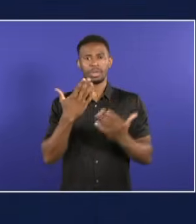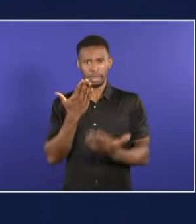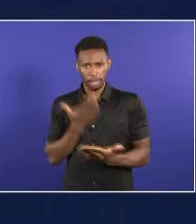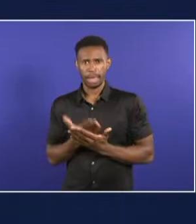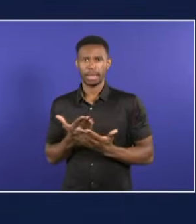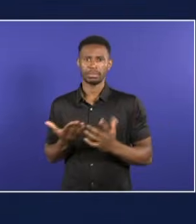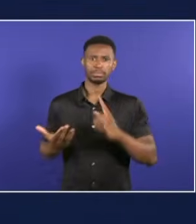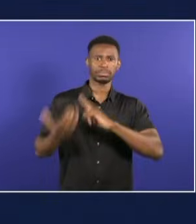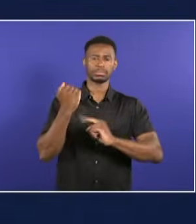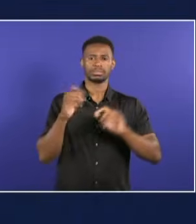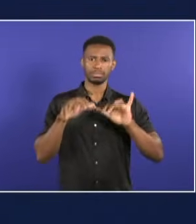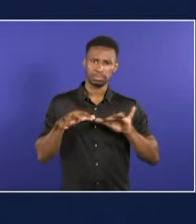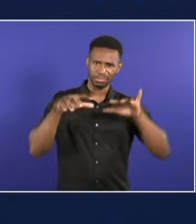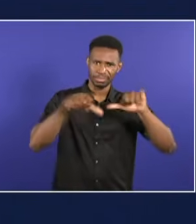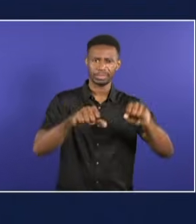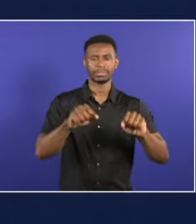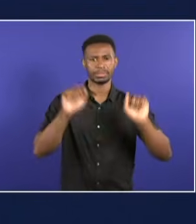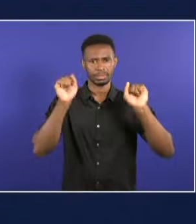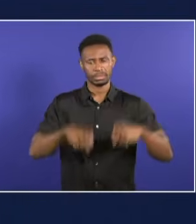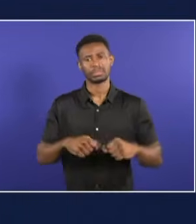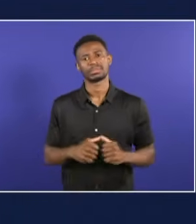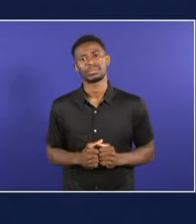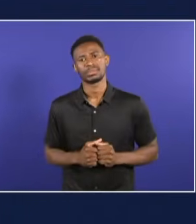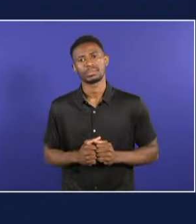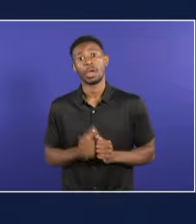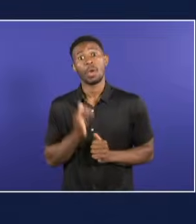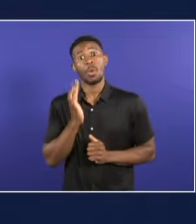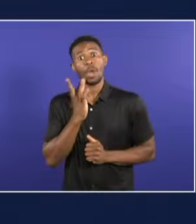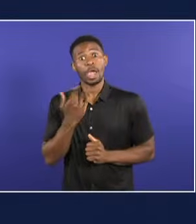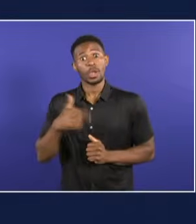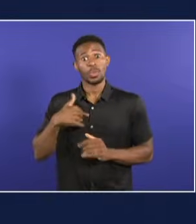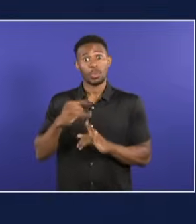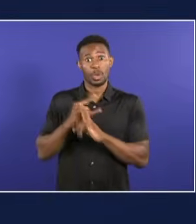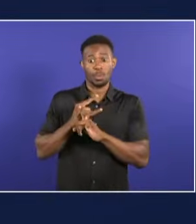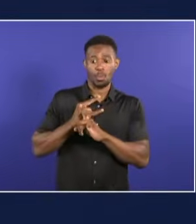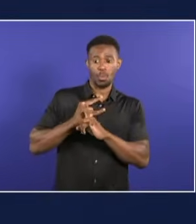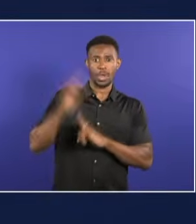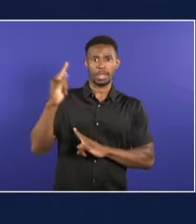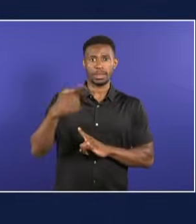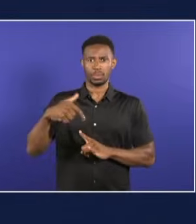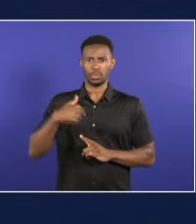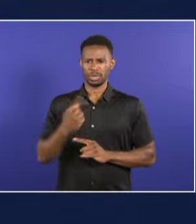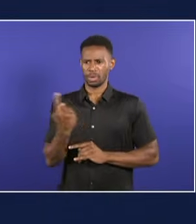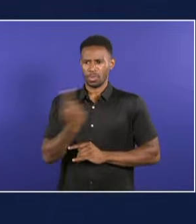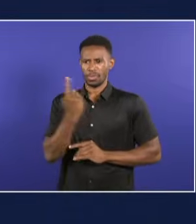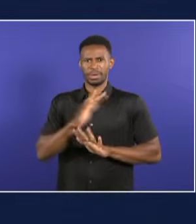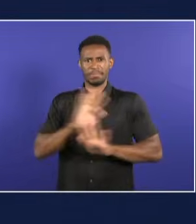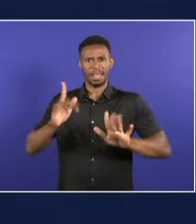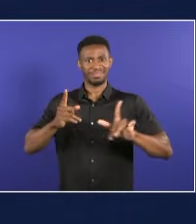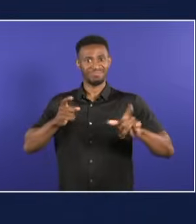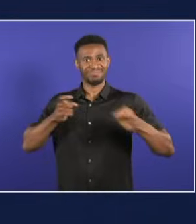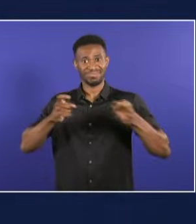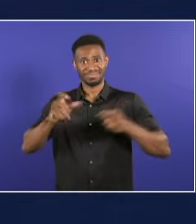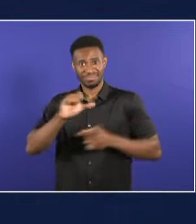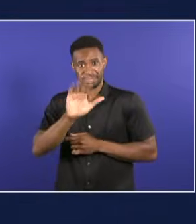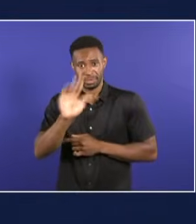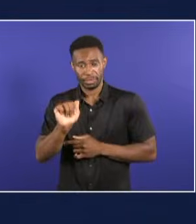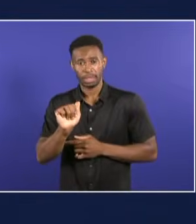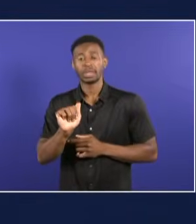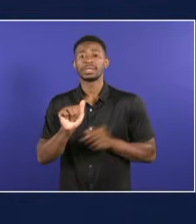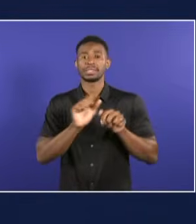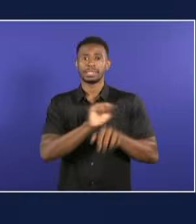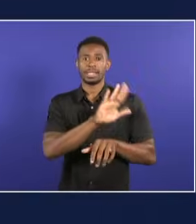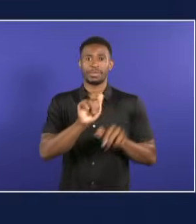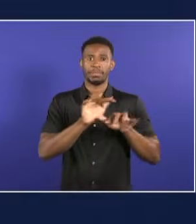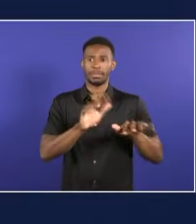South Africans deserve to know what we will do with the trust that they place in us. I want to say that my